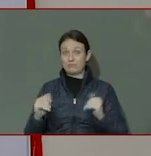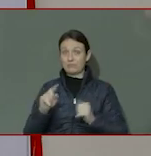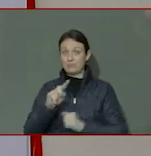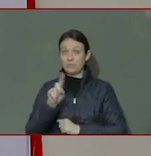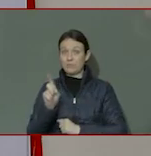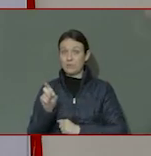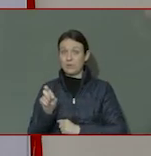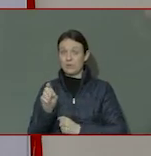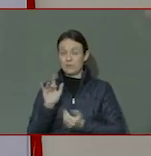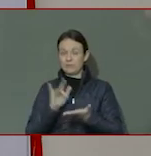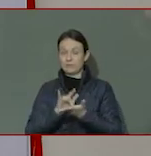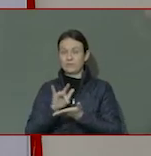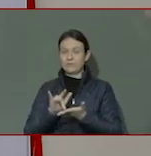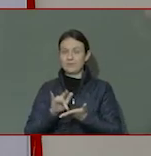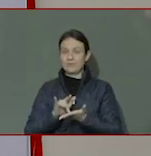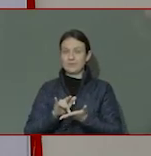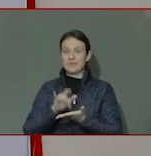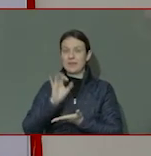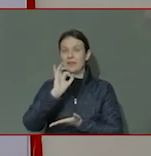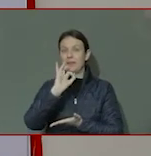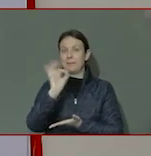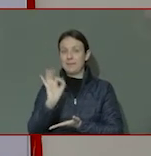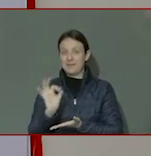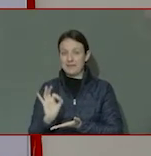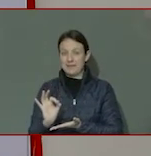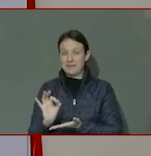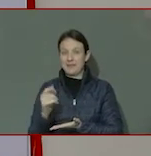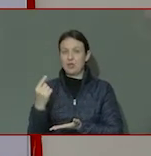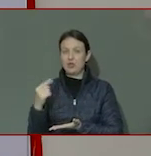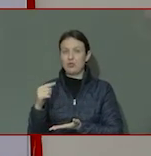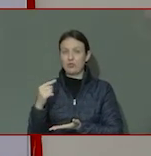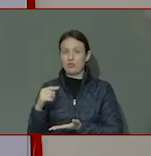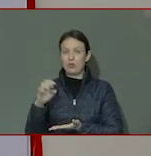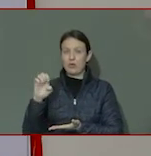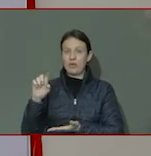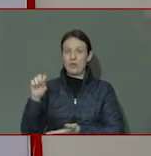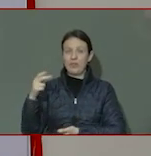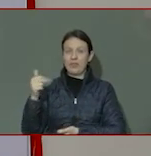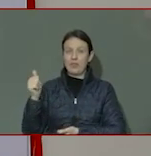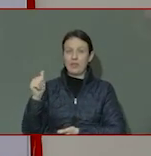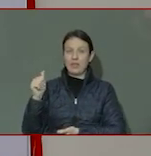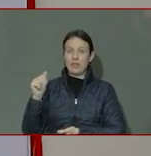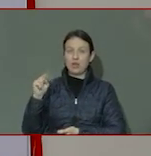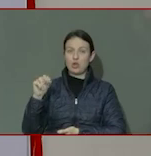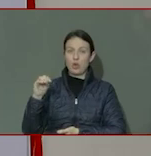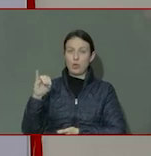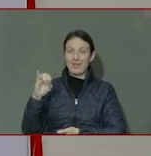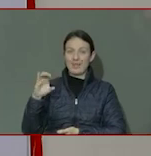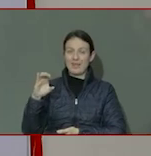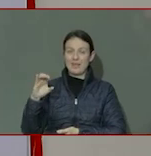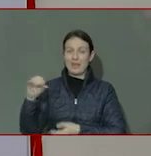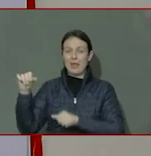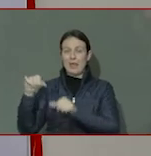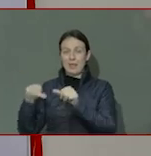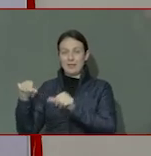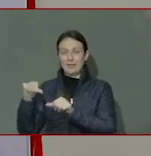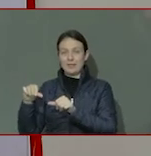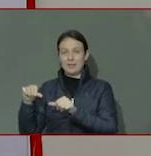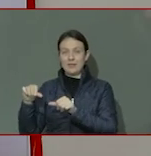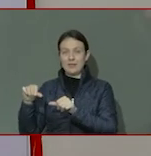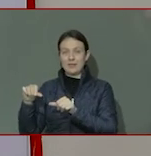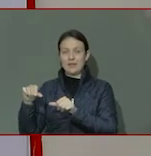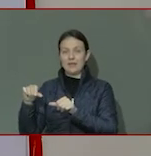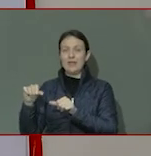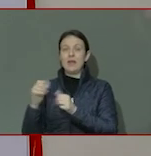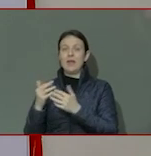to calculate the percentage of ethanoic acid by mass present in the